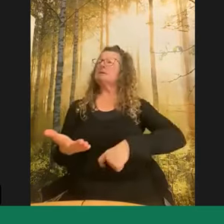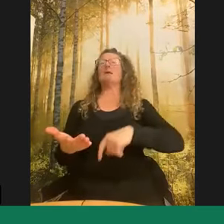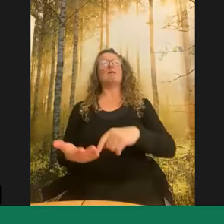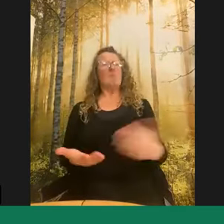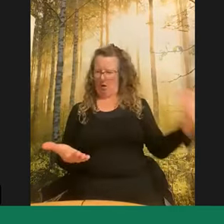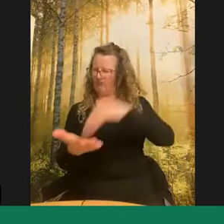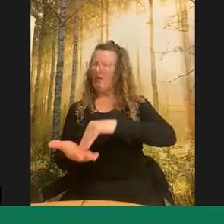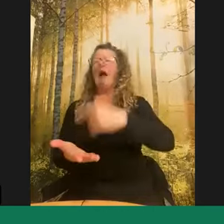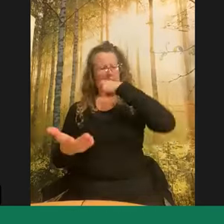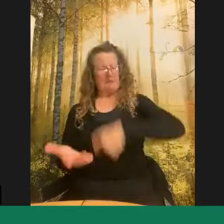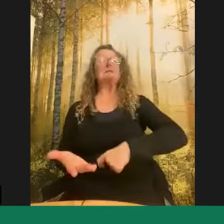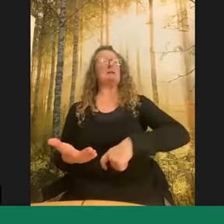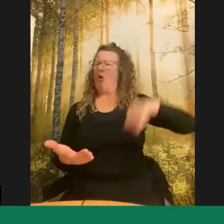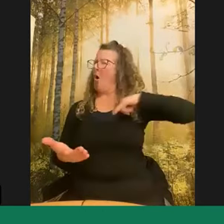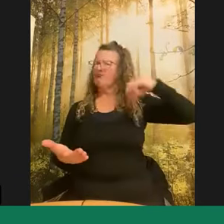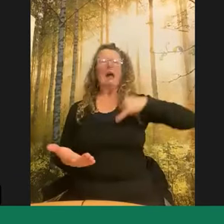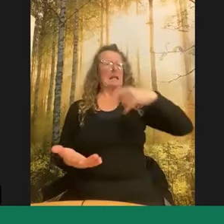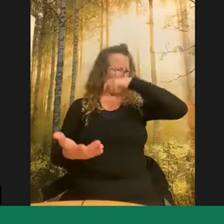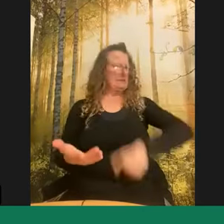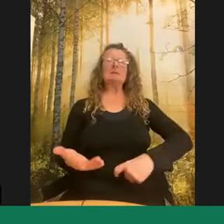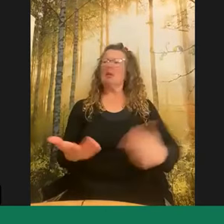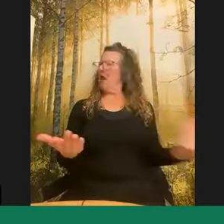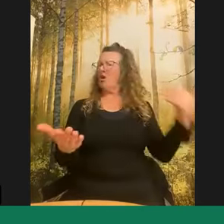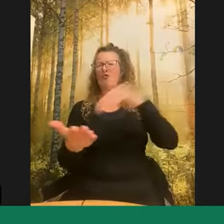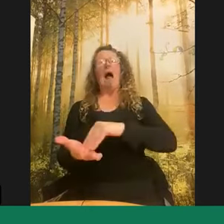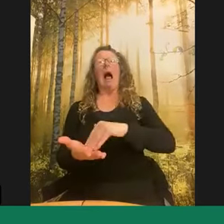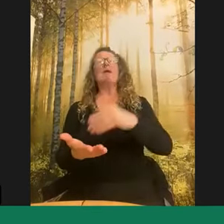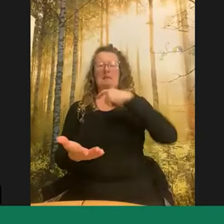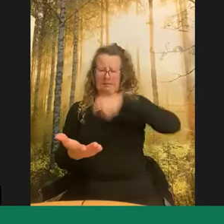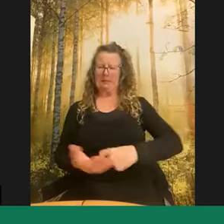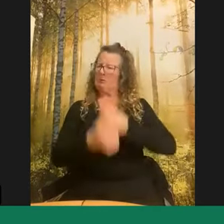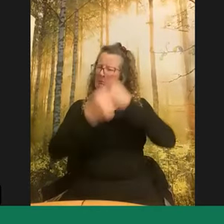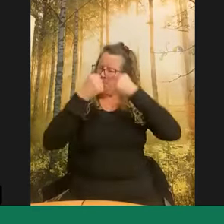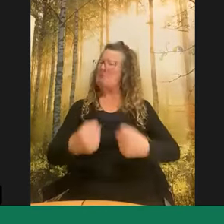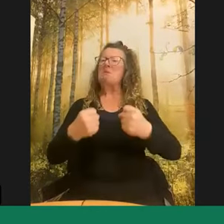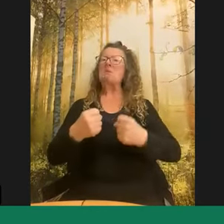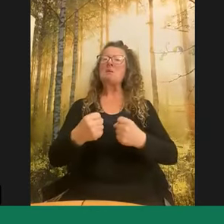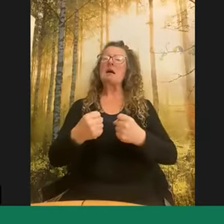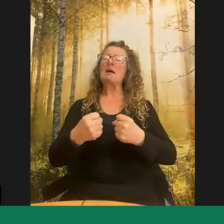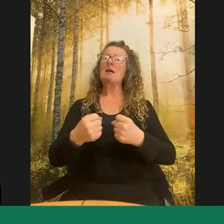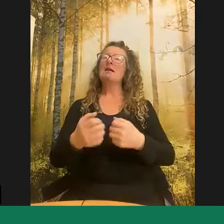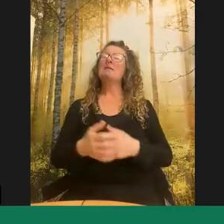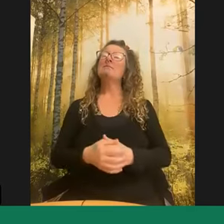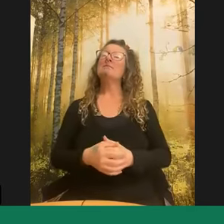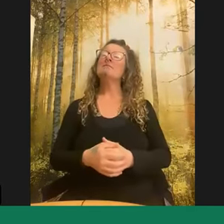citizens. And this is something they will correct you on again and again. And they really like,